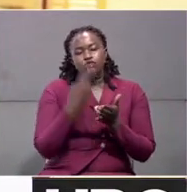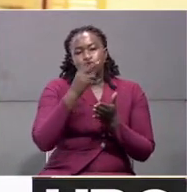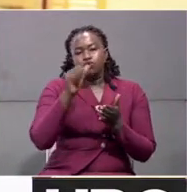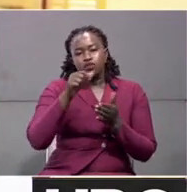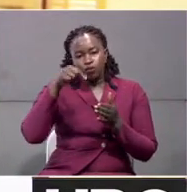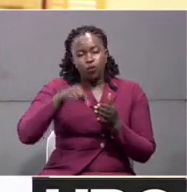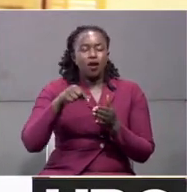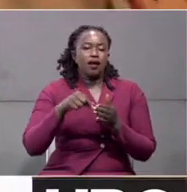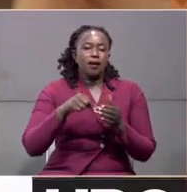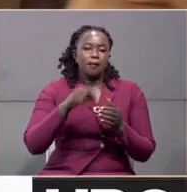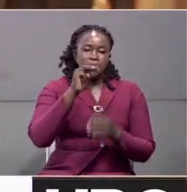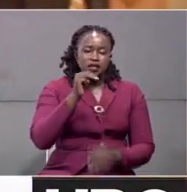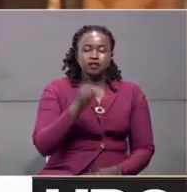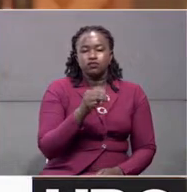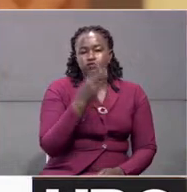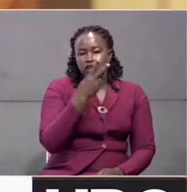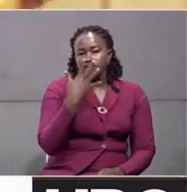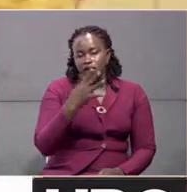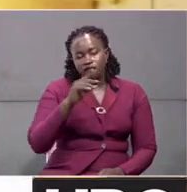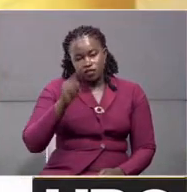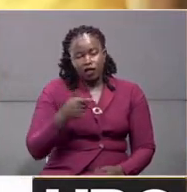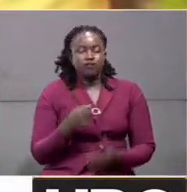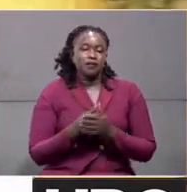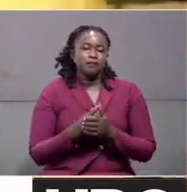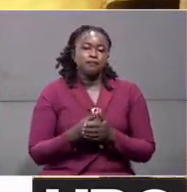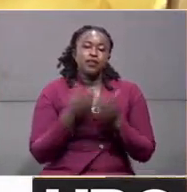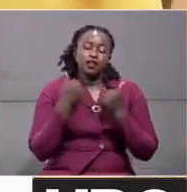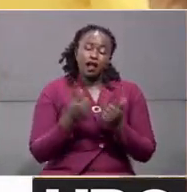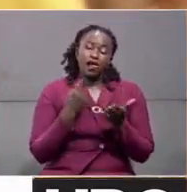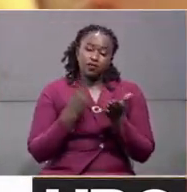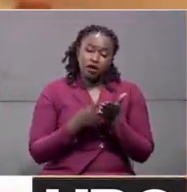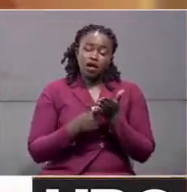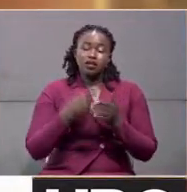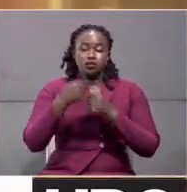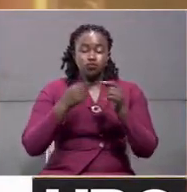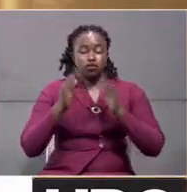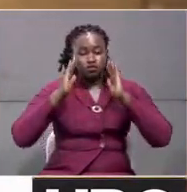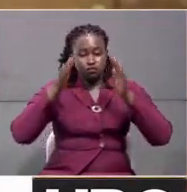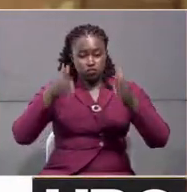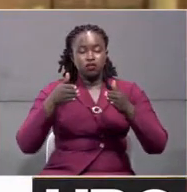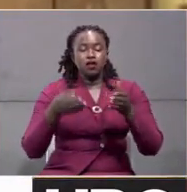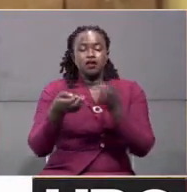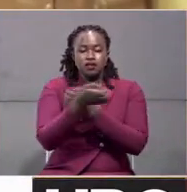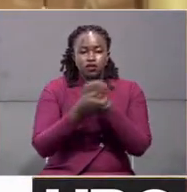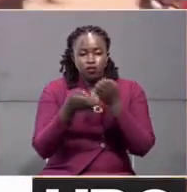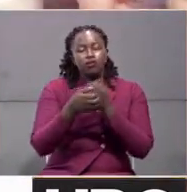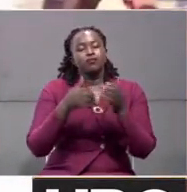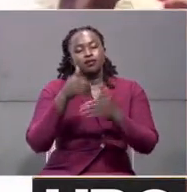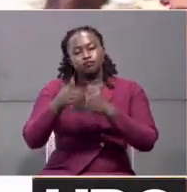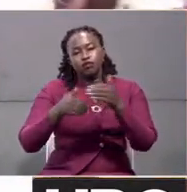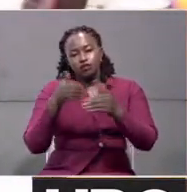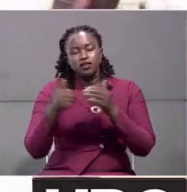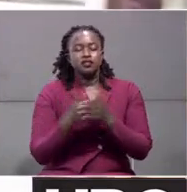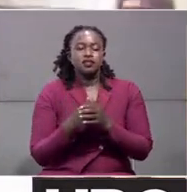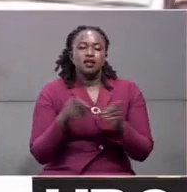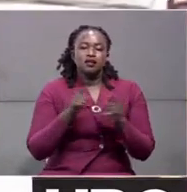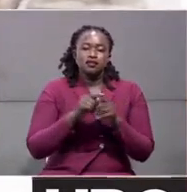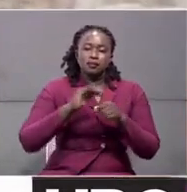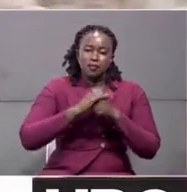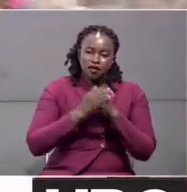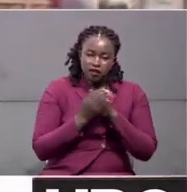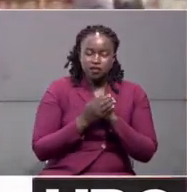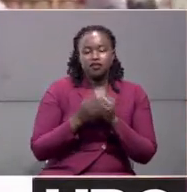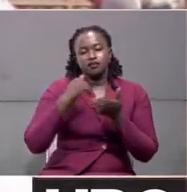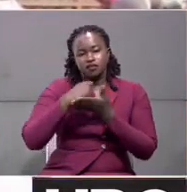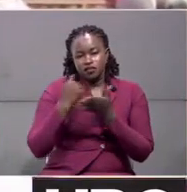are 25,000 Uganda shillings. Uganda remains on course towards economic progress, and the manufacturing